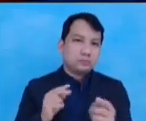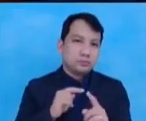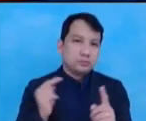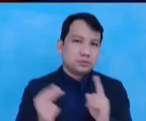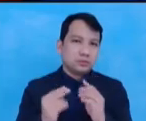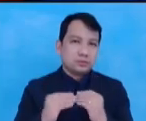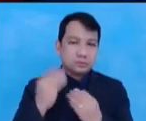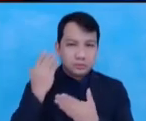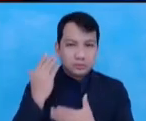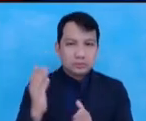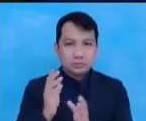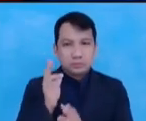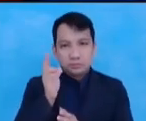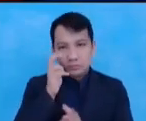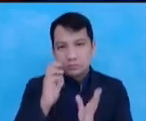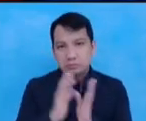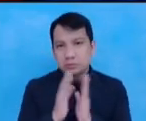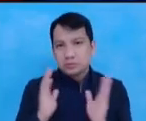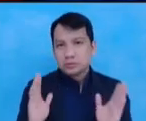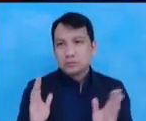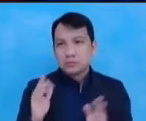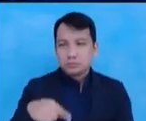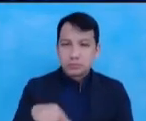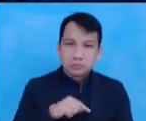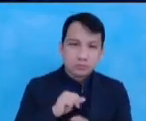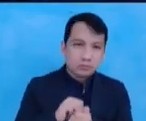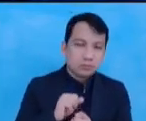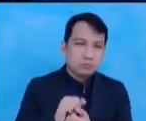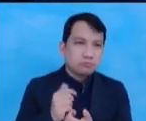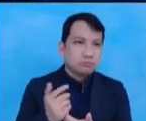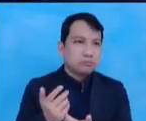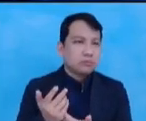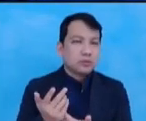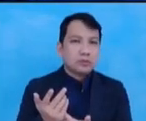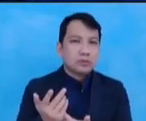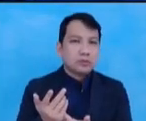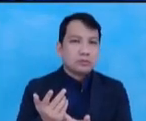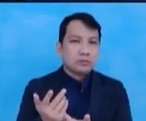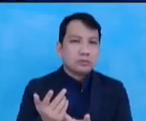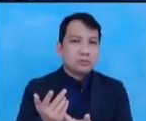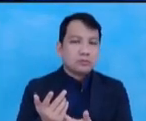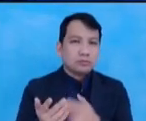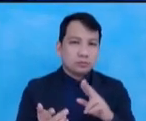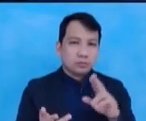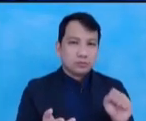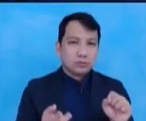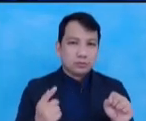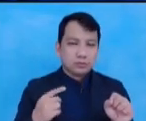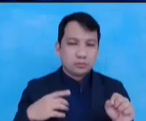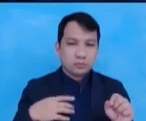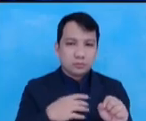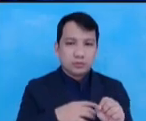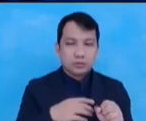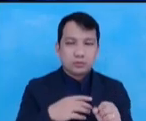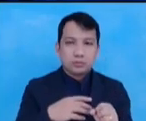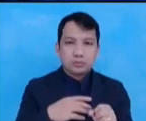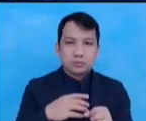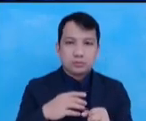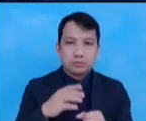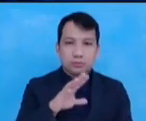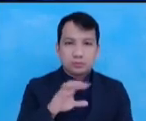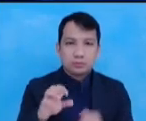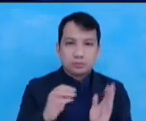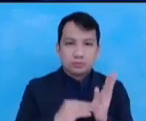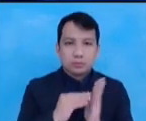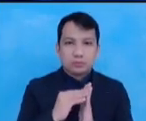heard much about from our colleagues at the recent ASEAN meetings. We're working with the U.S. Congress to allocate $500 million